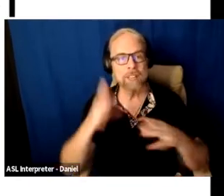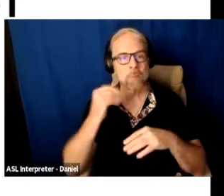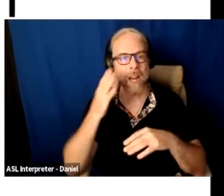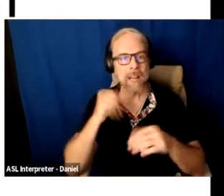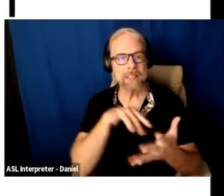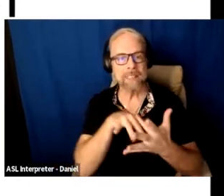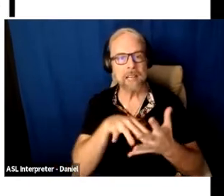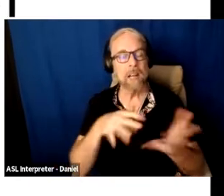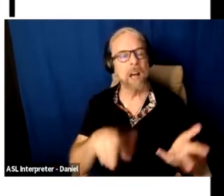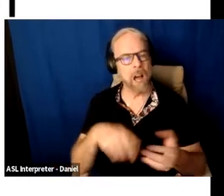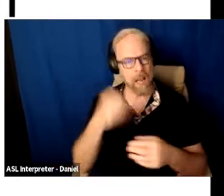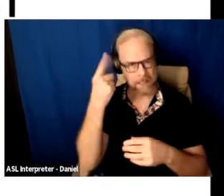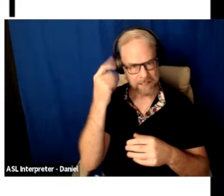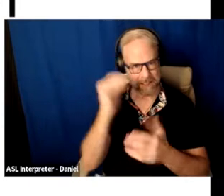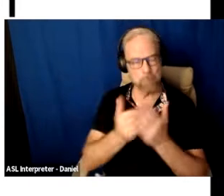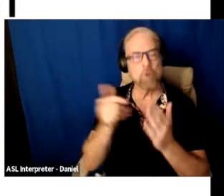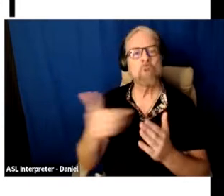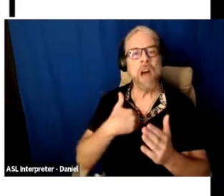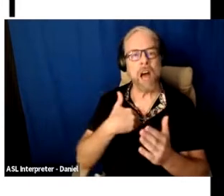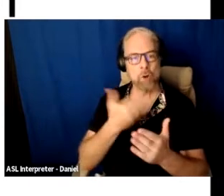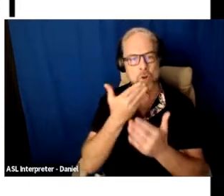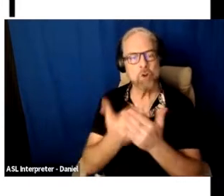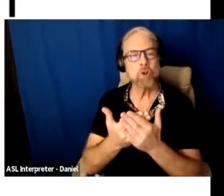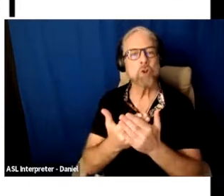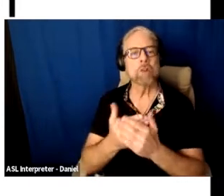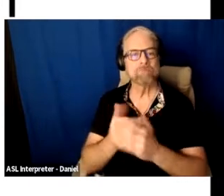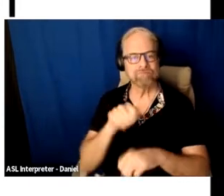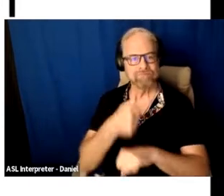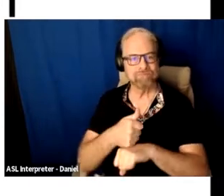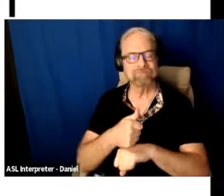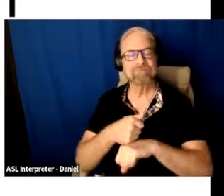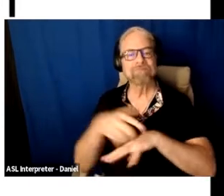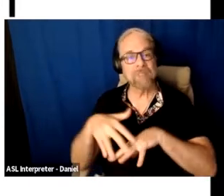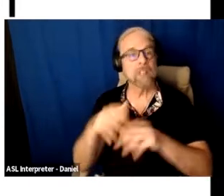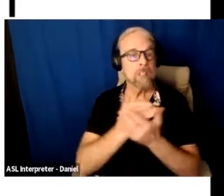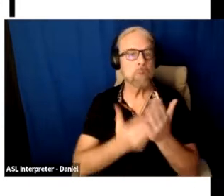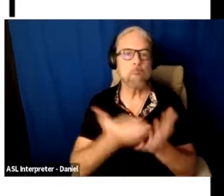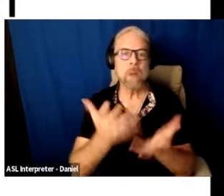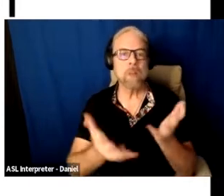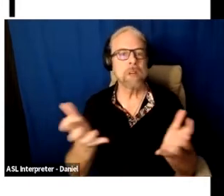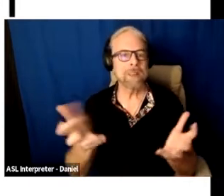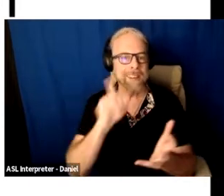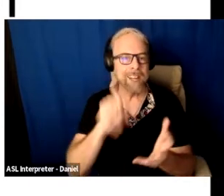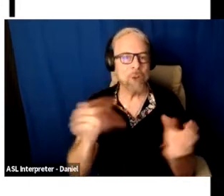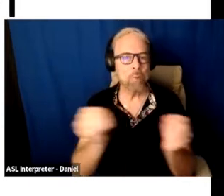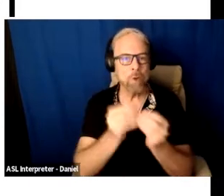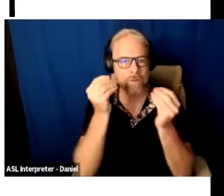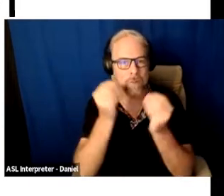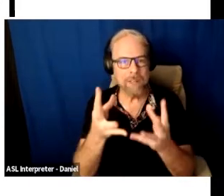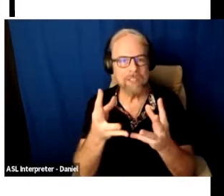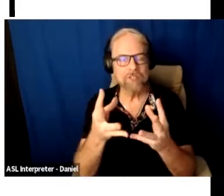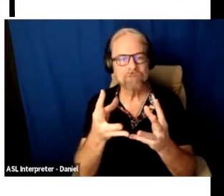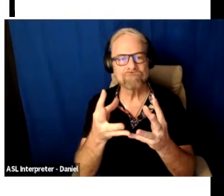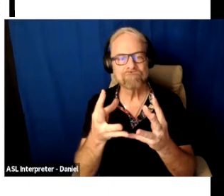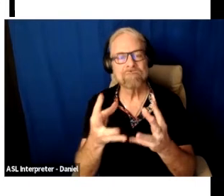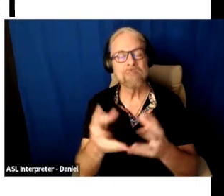some of you have a good grounding in this and some of you might need a little bit of a refresher. So I'm going to go through this quickly. And